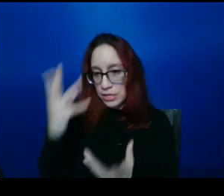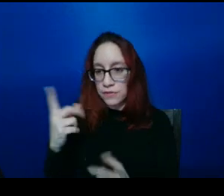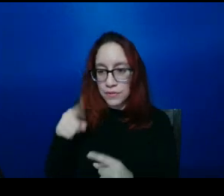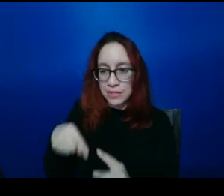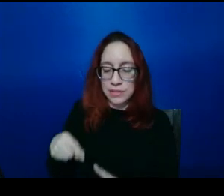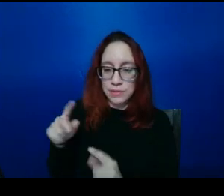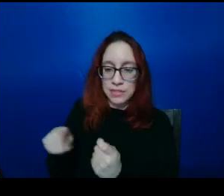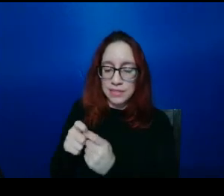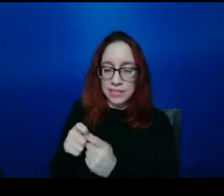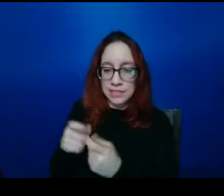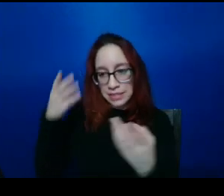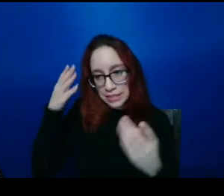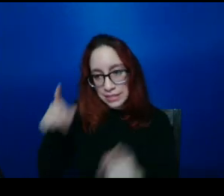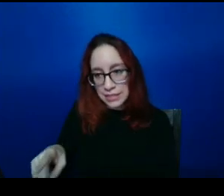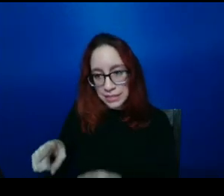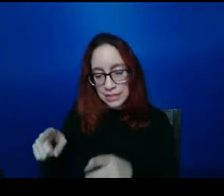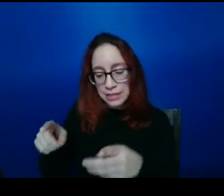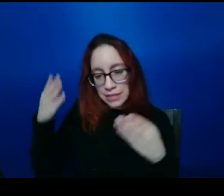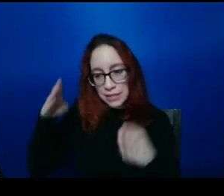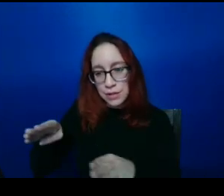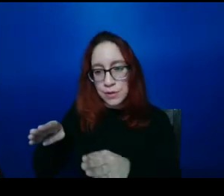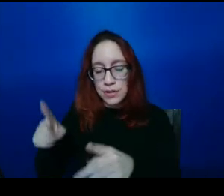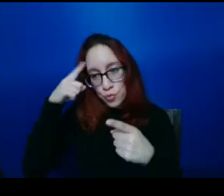specifics of the settlement agreement.